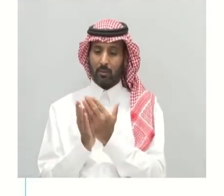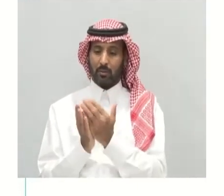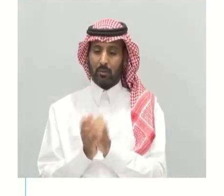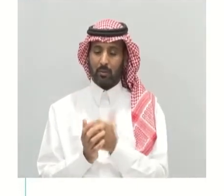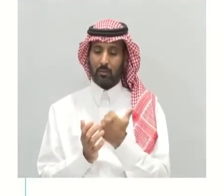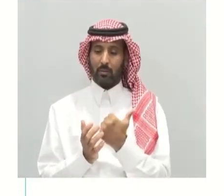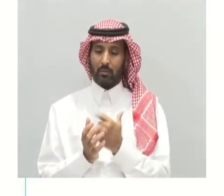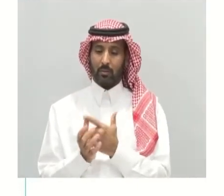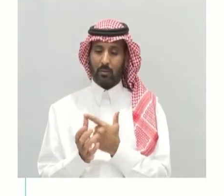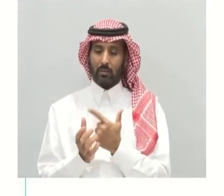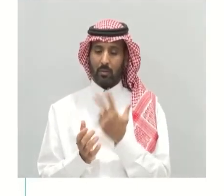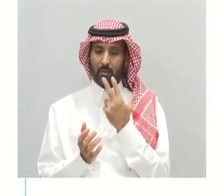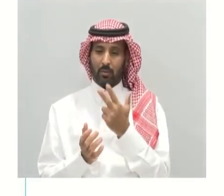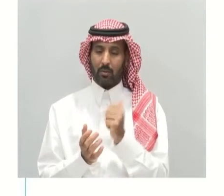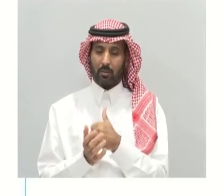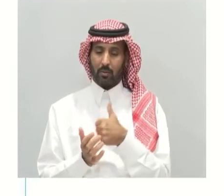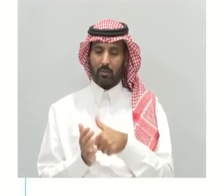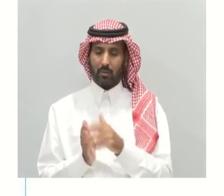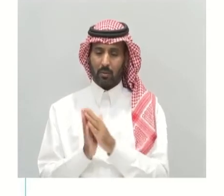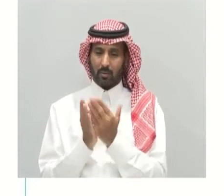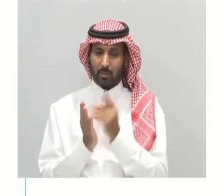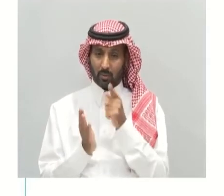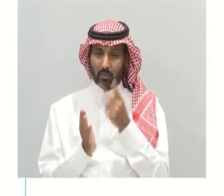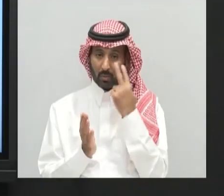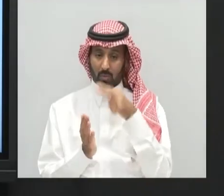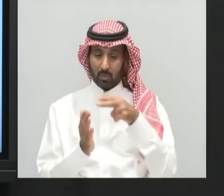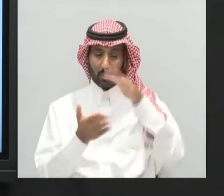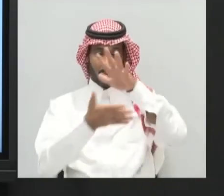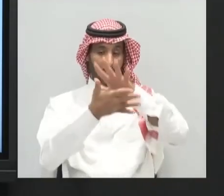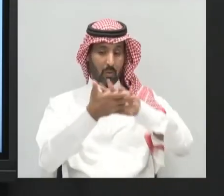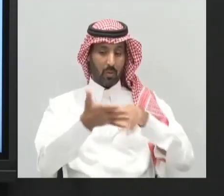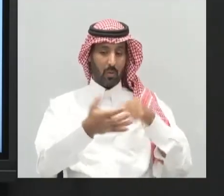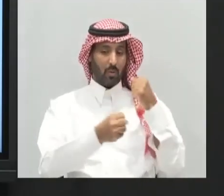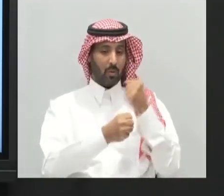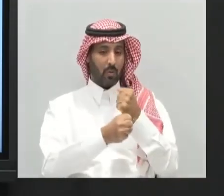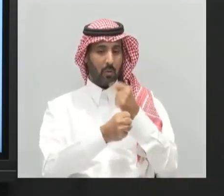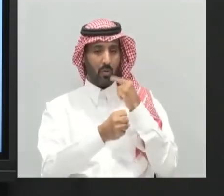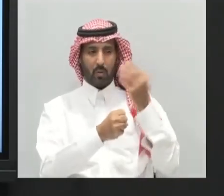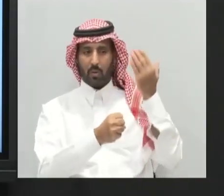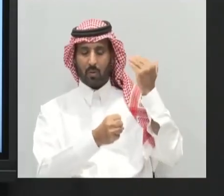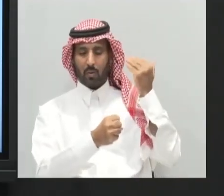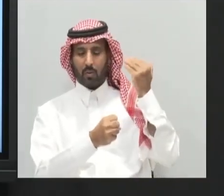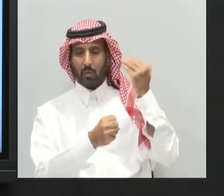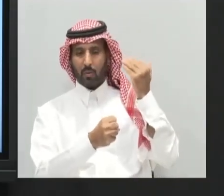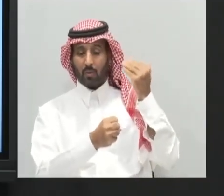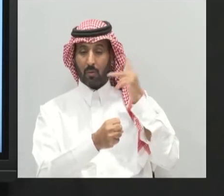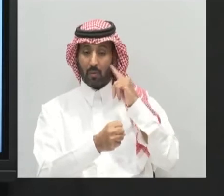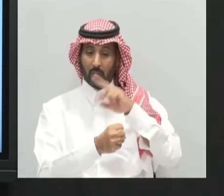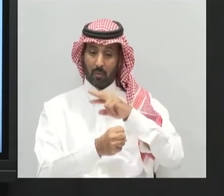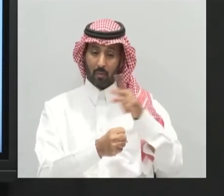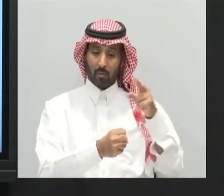page 60. Now, on page 60, you're going to see a list of verbs, or a list of